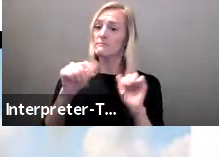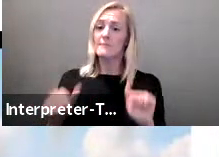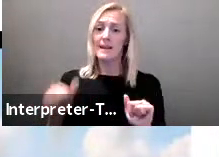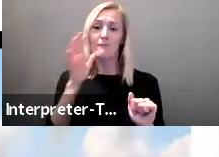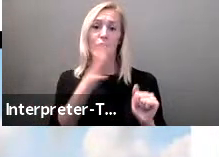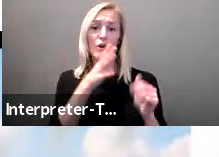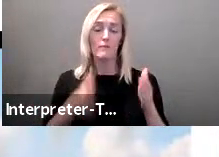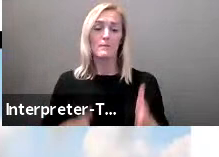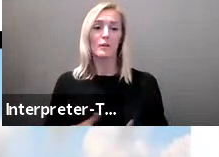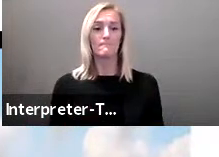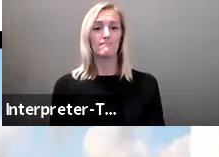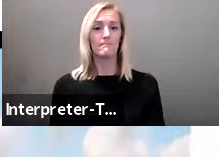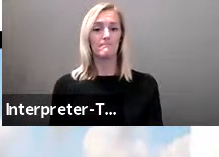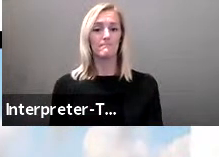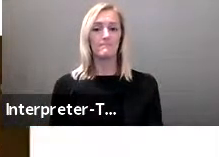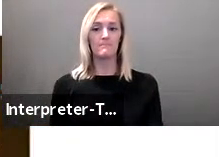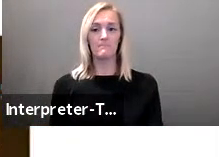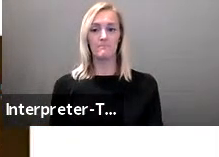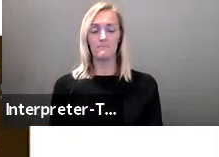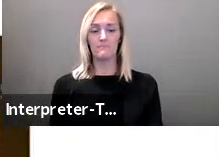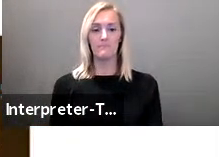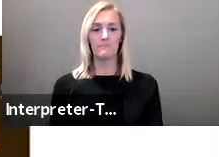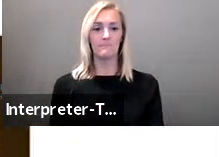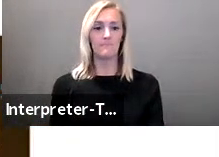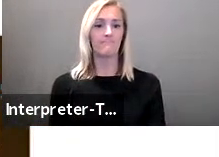about. Next slide.